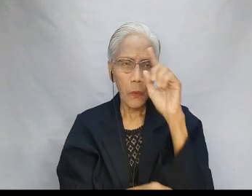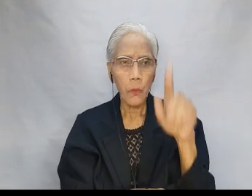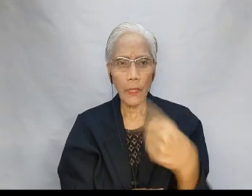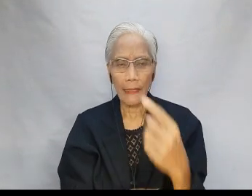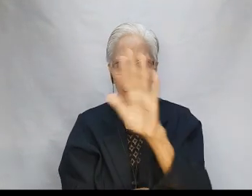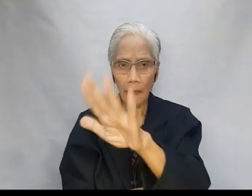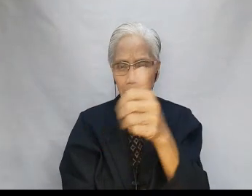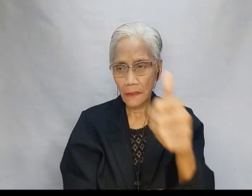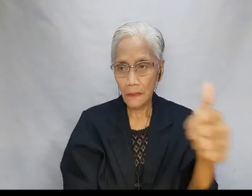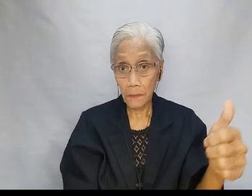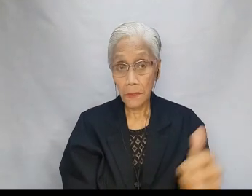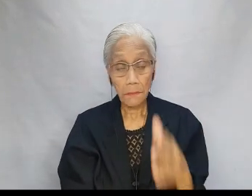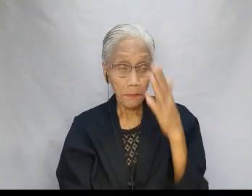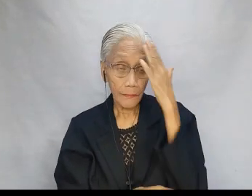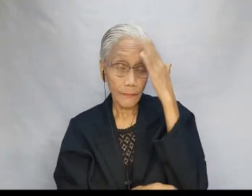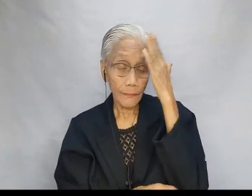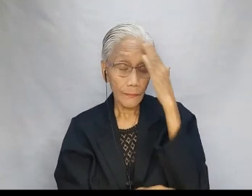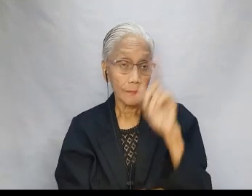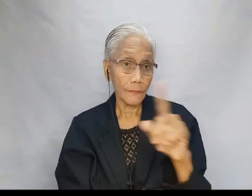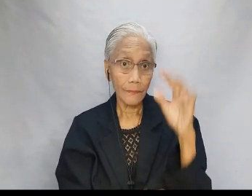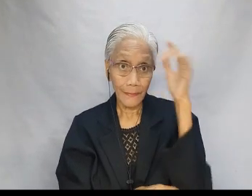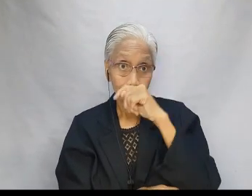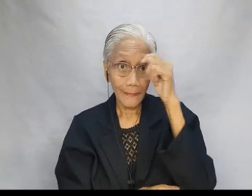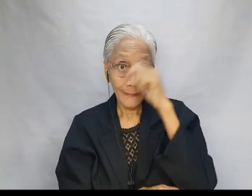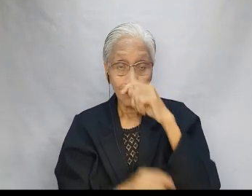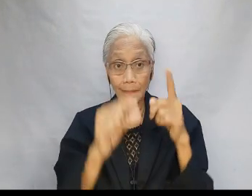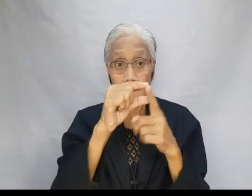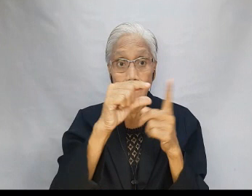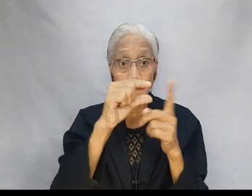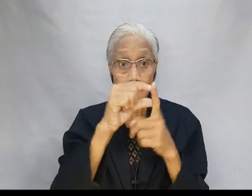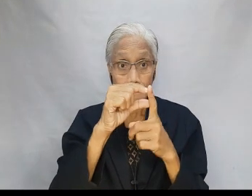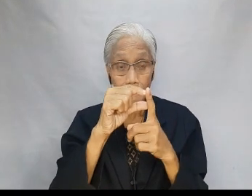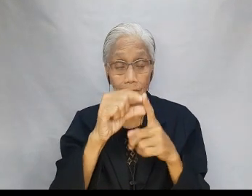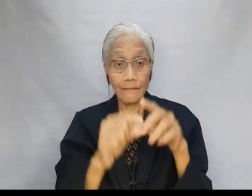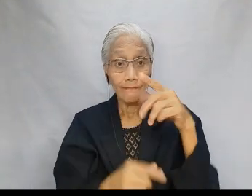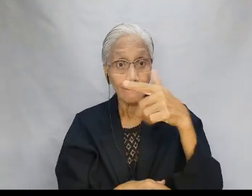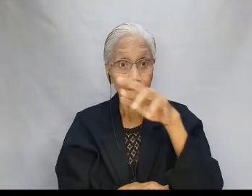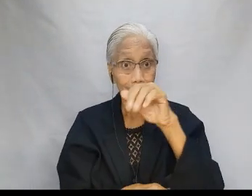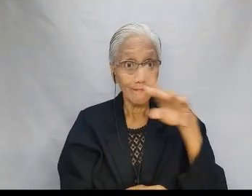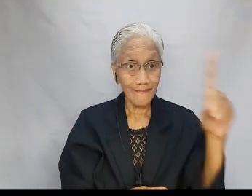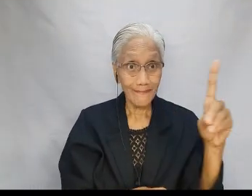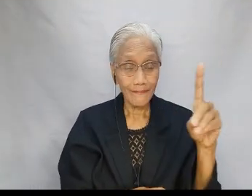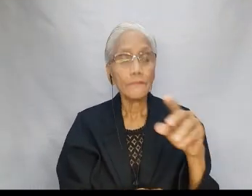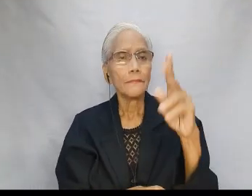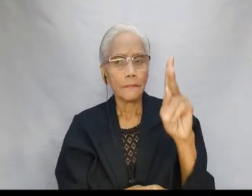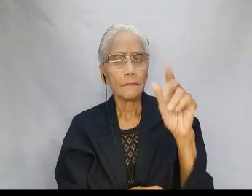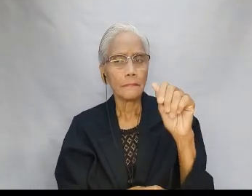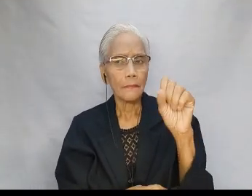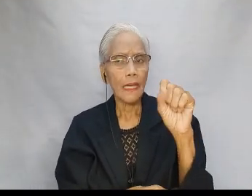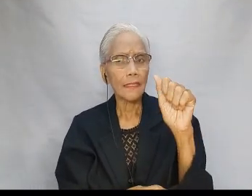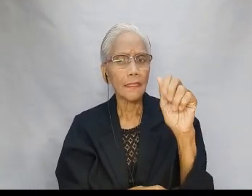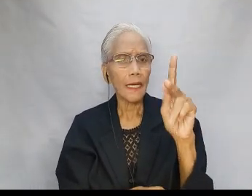for themselves. You know, the Tagalog word for greed is kasakiman. The